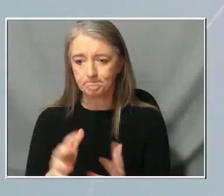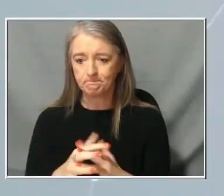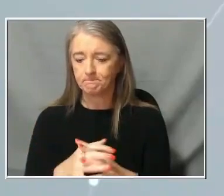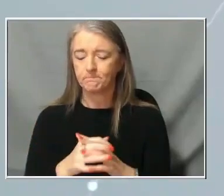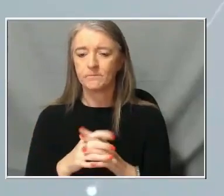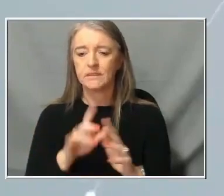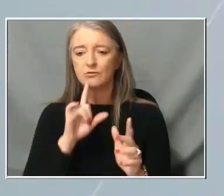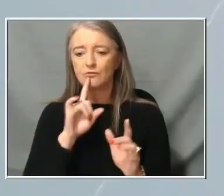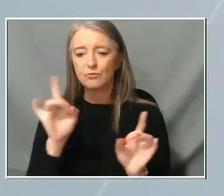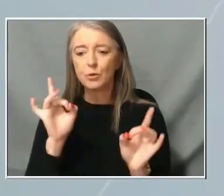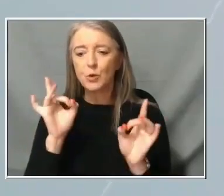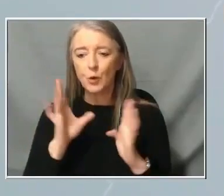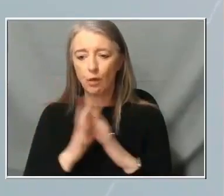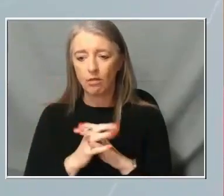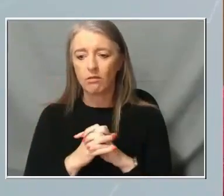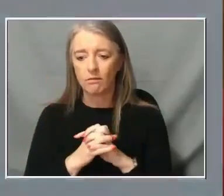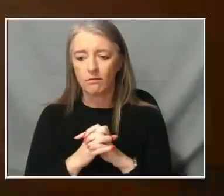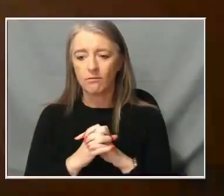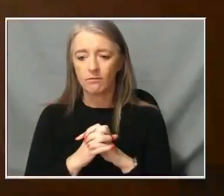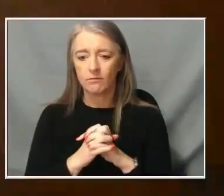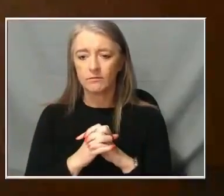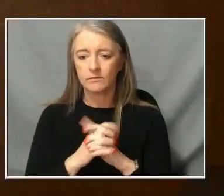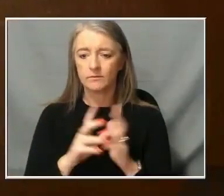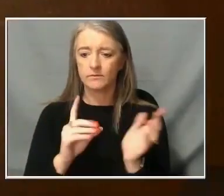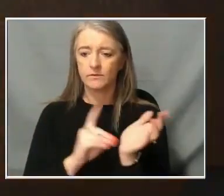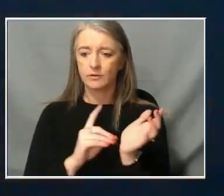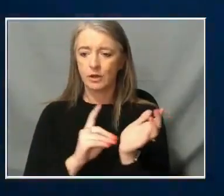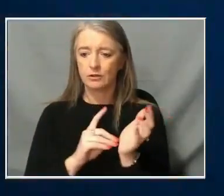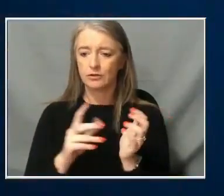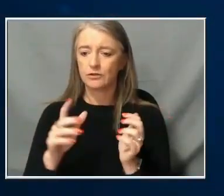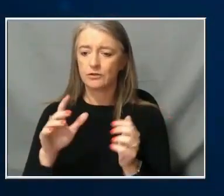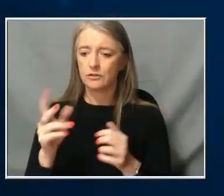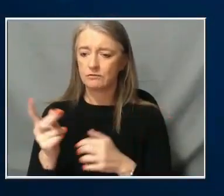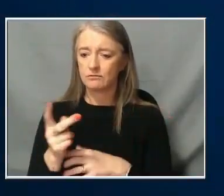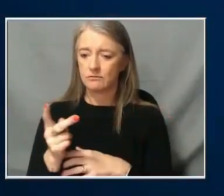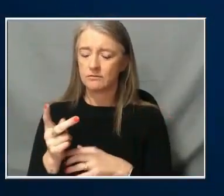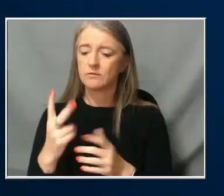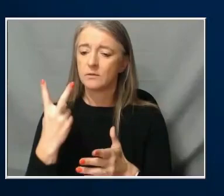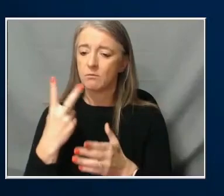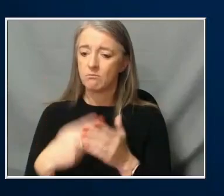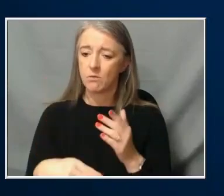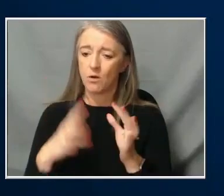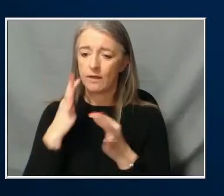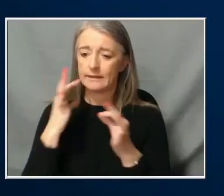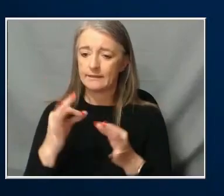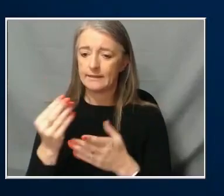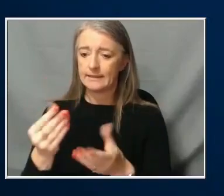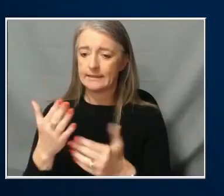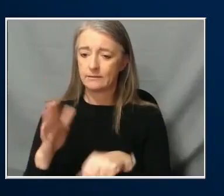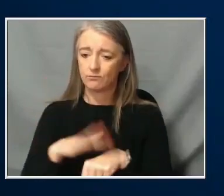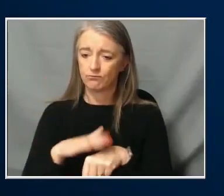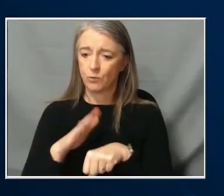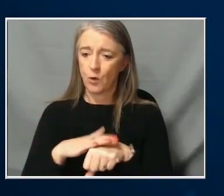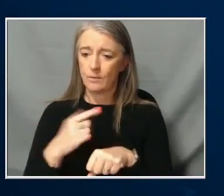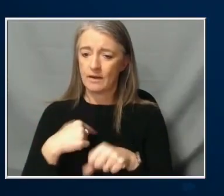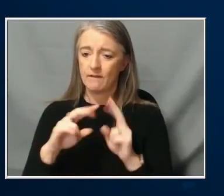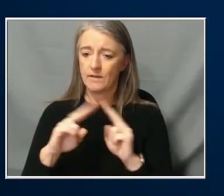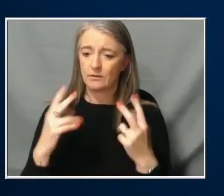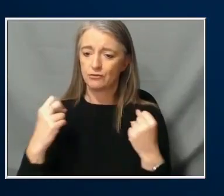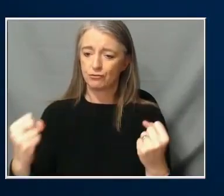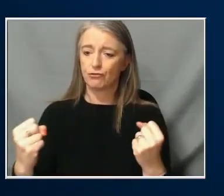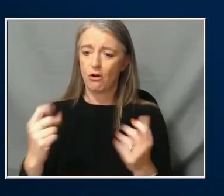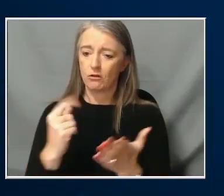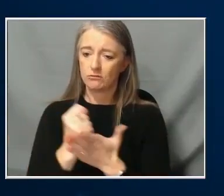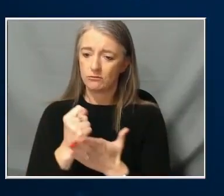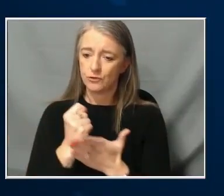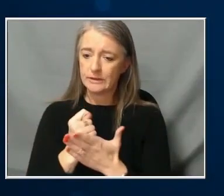It was brutal. But Dr. Al-Rajabi and Dr. Ashcraft definitely gave me a warning that it was a very strong